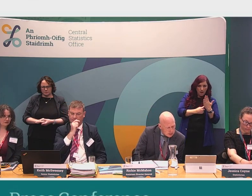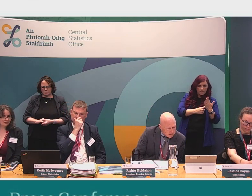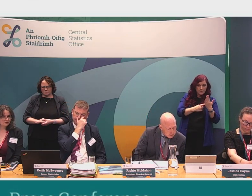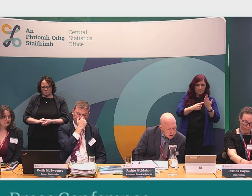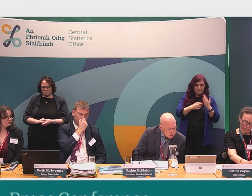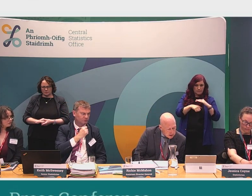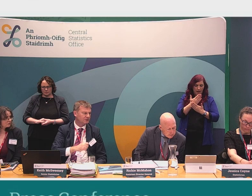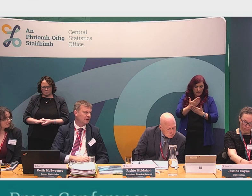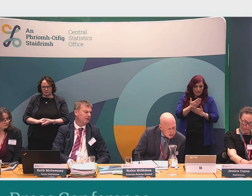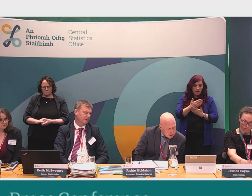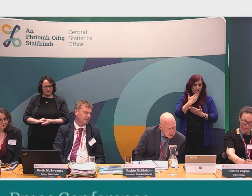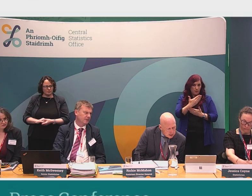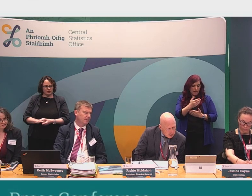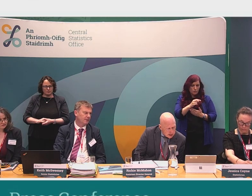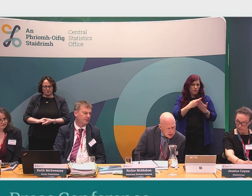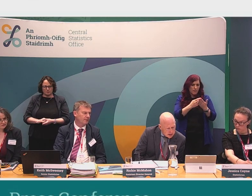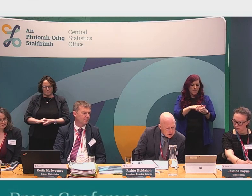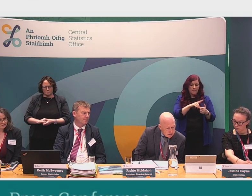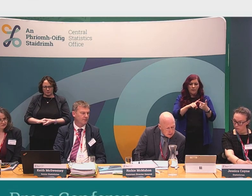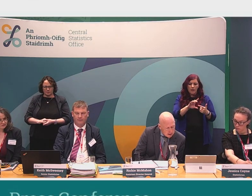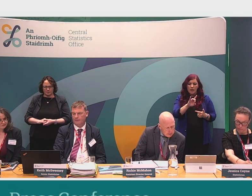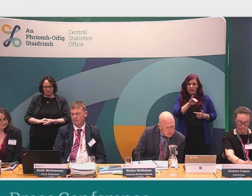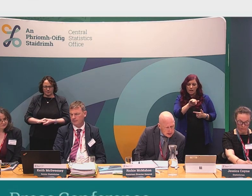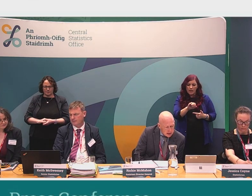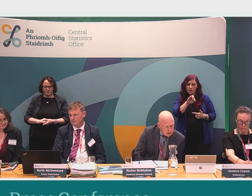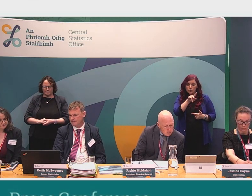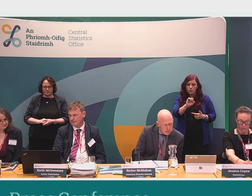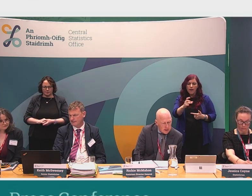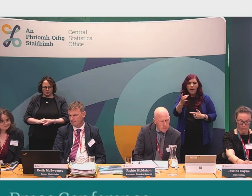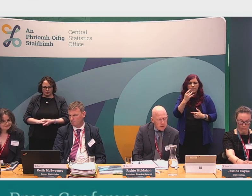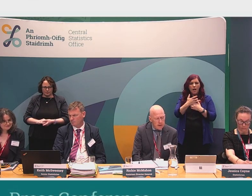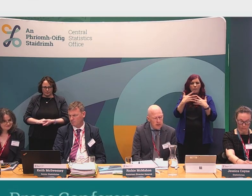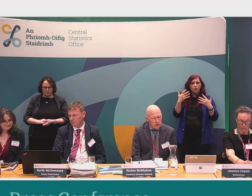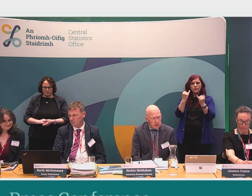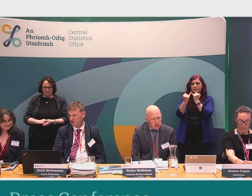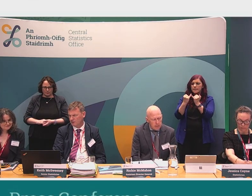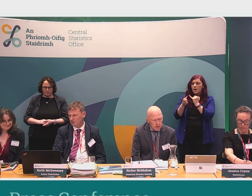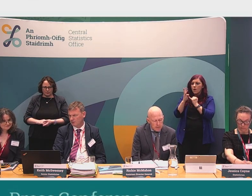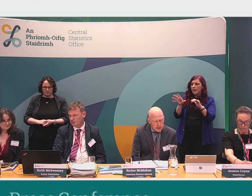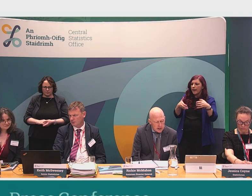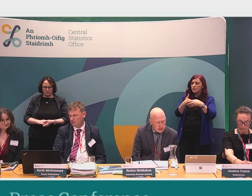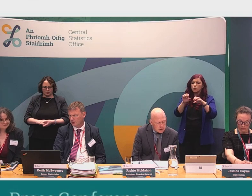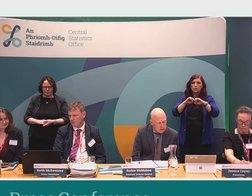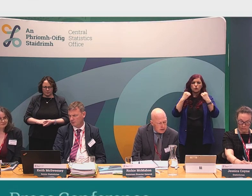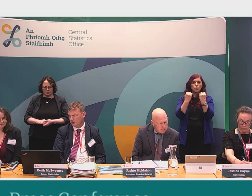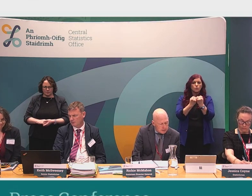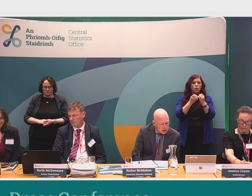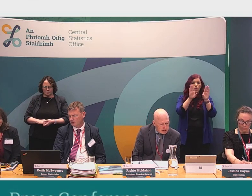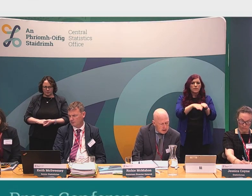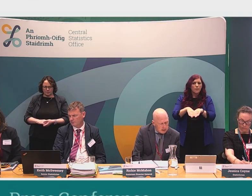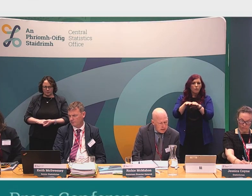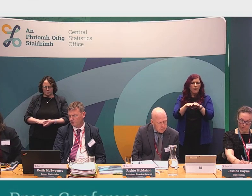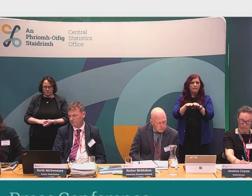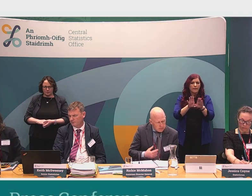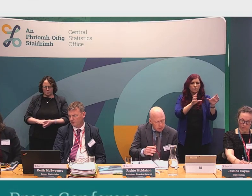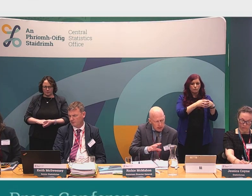So thanks for that. Kenny Doyle has asked about the level of detail that will be included in the socio-demographic data to be released,